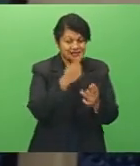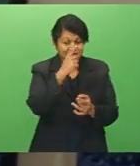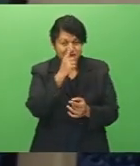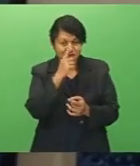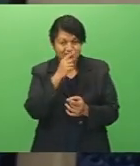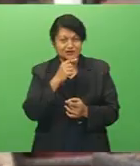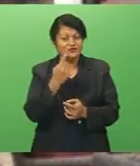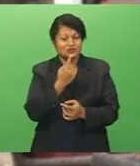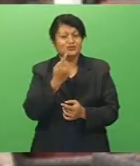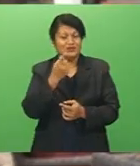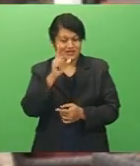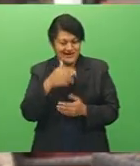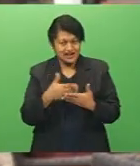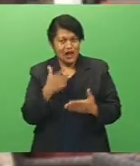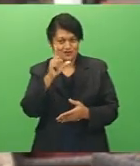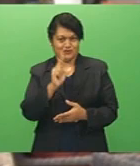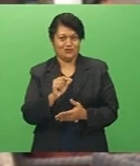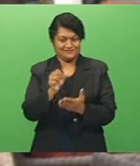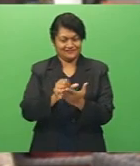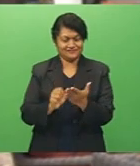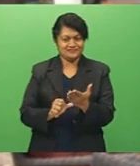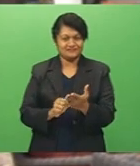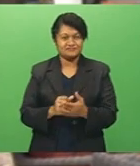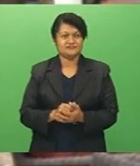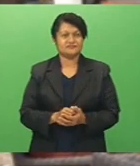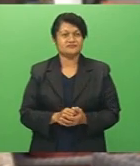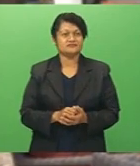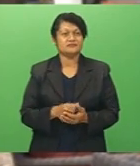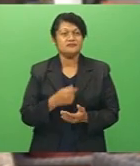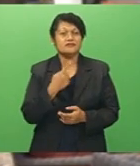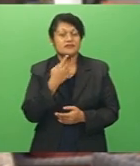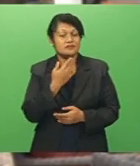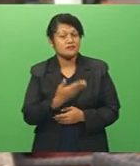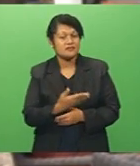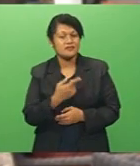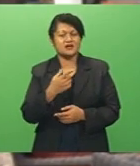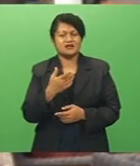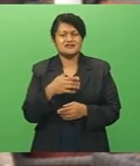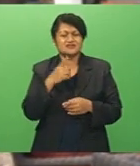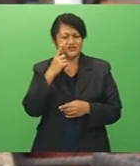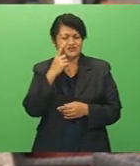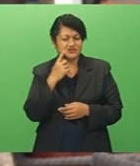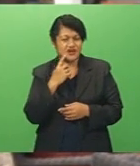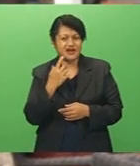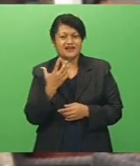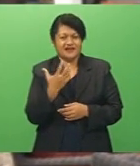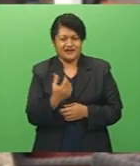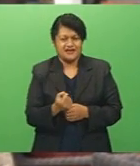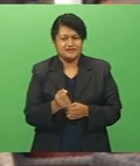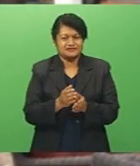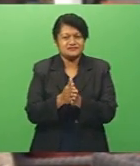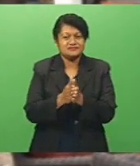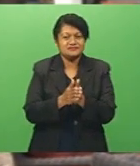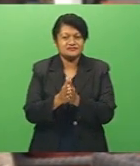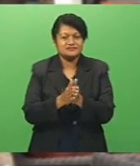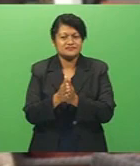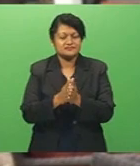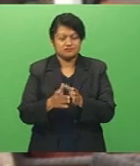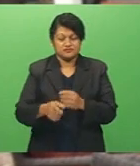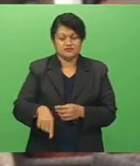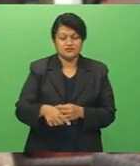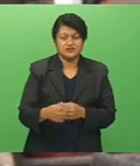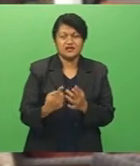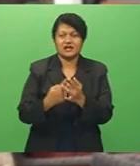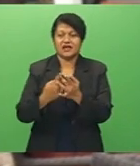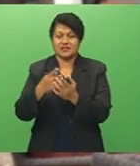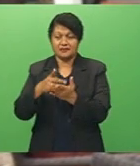outside now. A call has been made to the Fiji Corrections Service to take the initiative beyond Suva to other parts of the country so that people